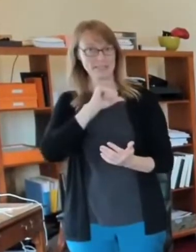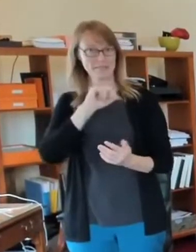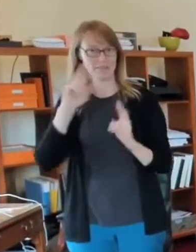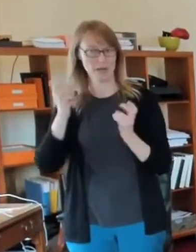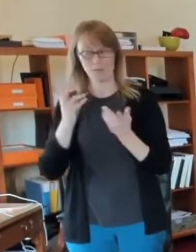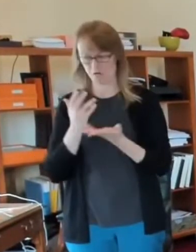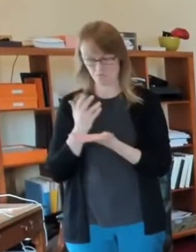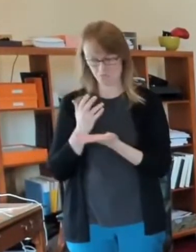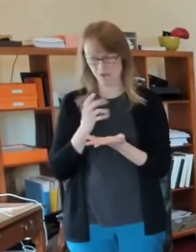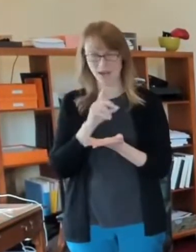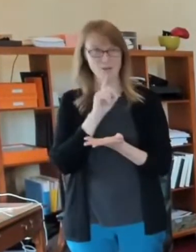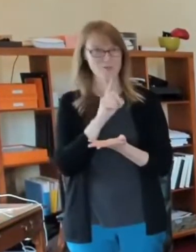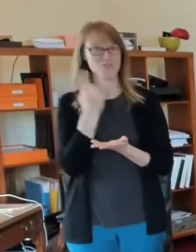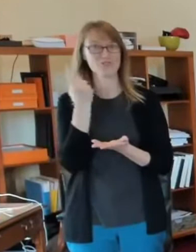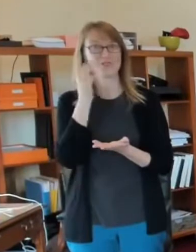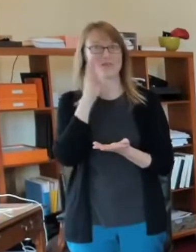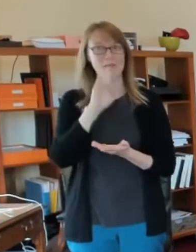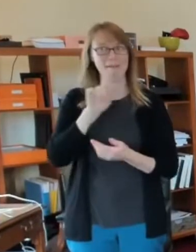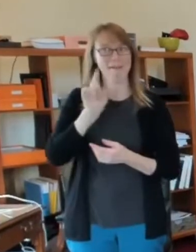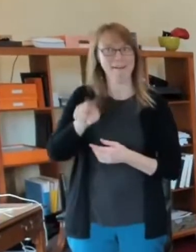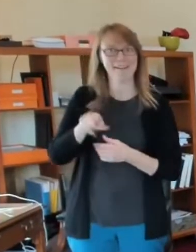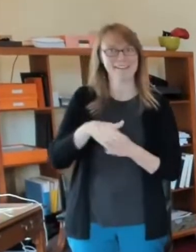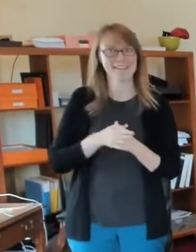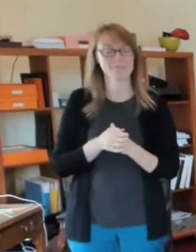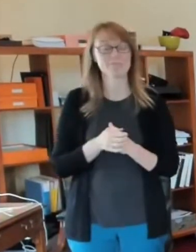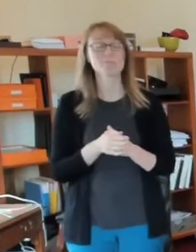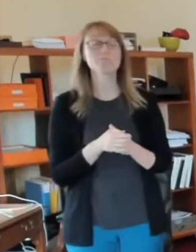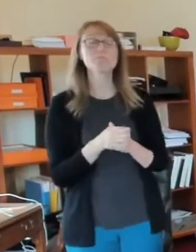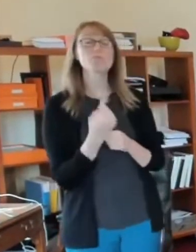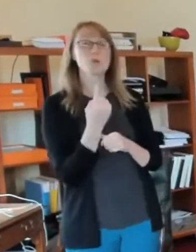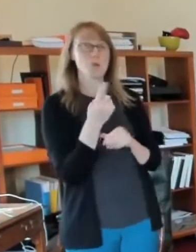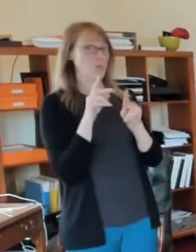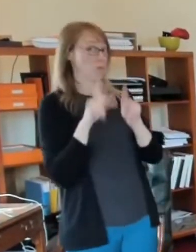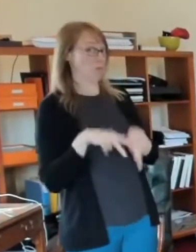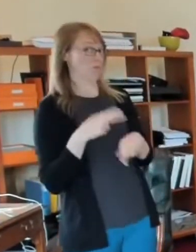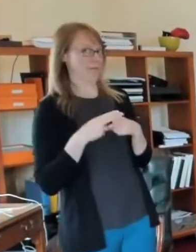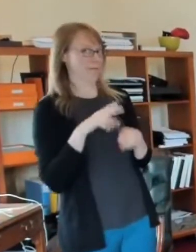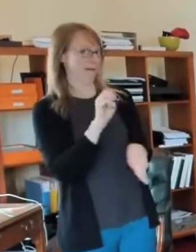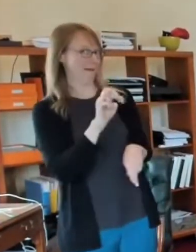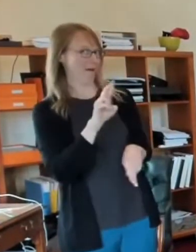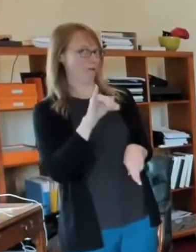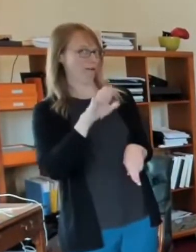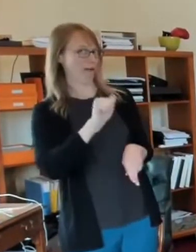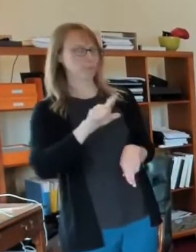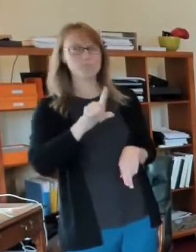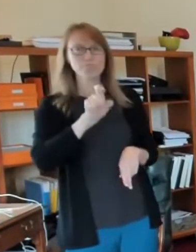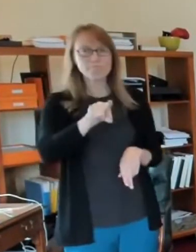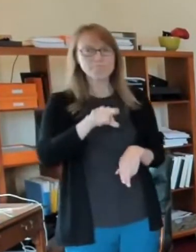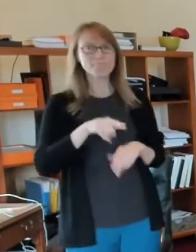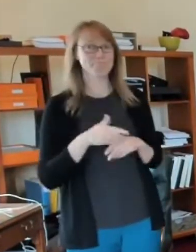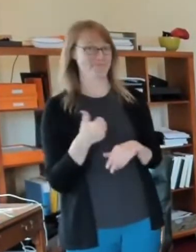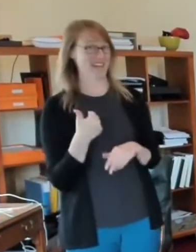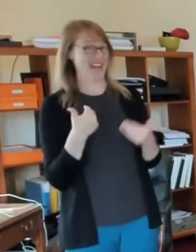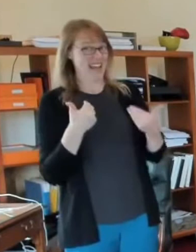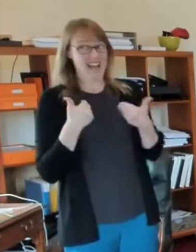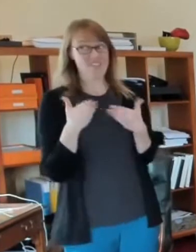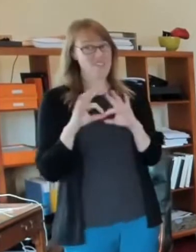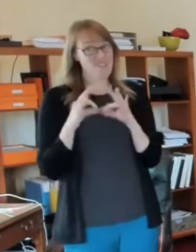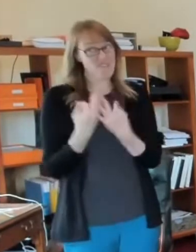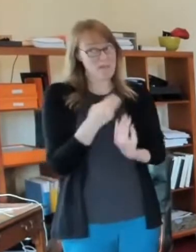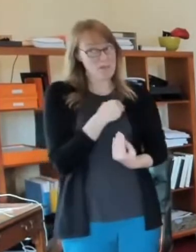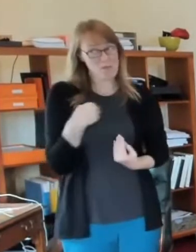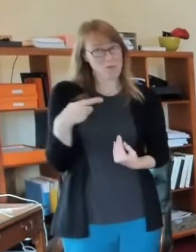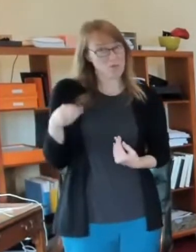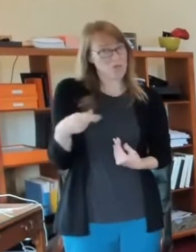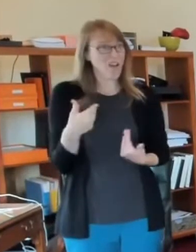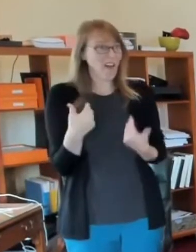elections-related questions since you brought it up today. Erica is asking Mayor, she has family members, high risk of COVID, like